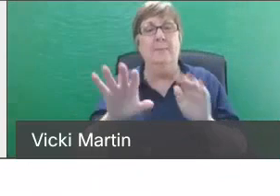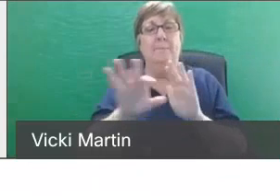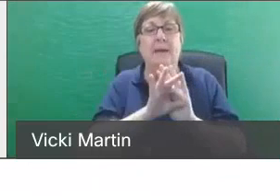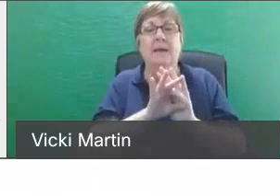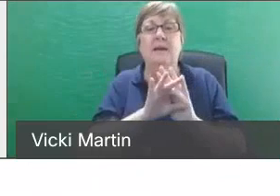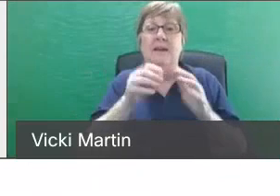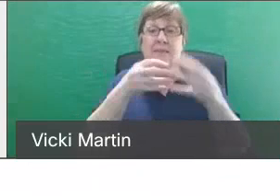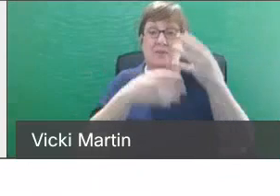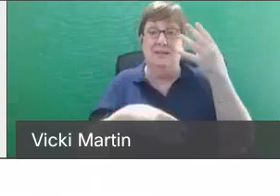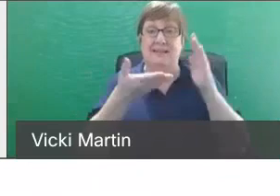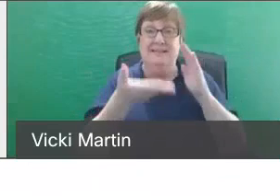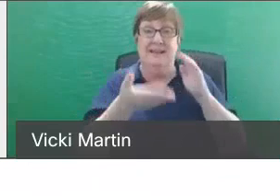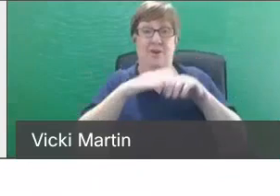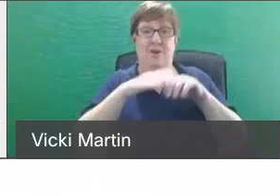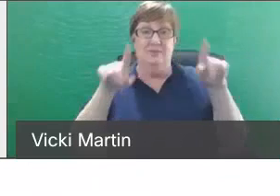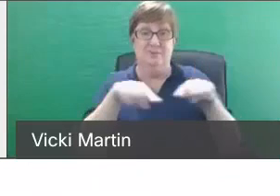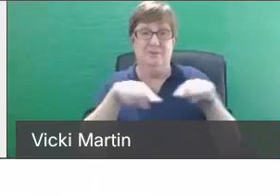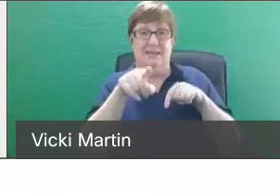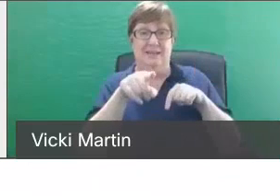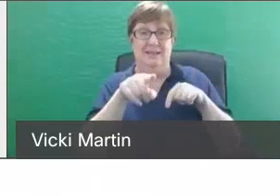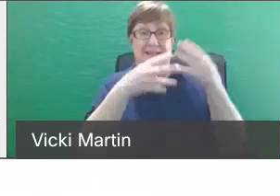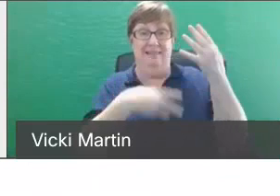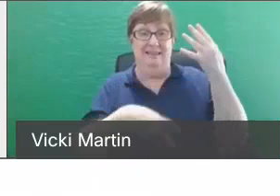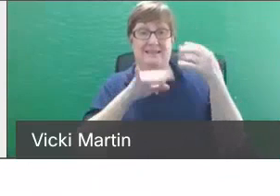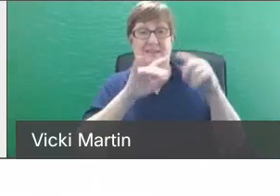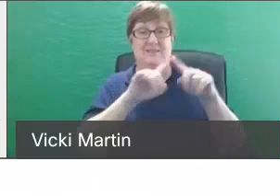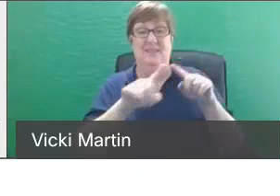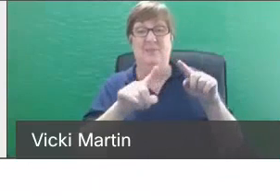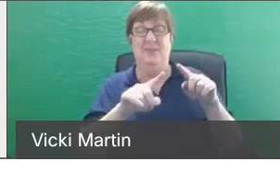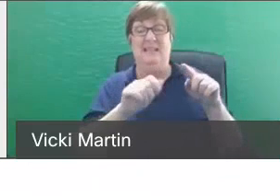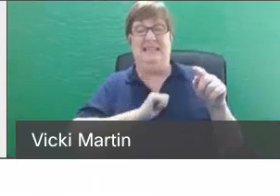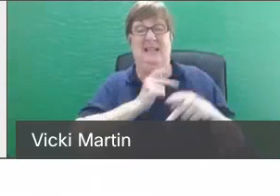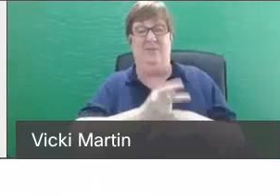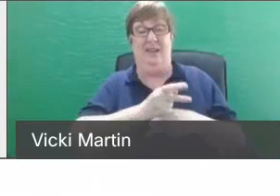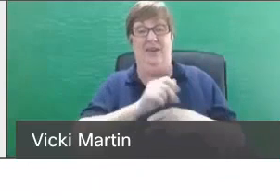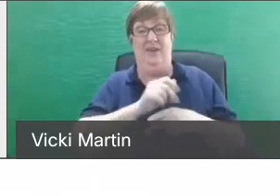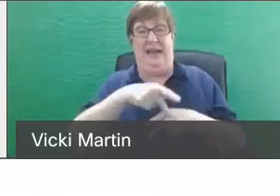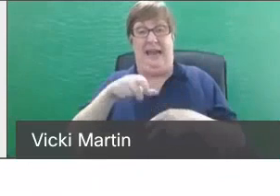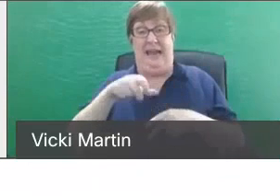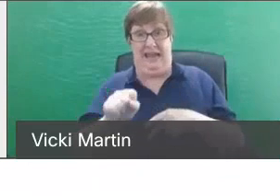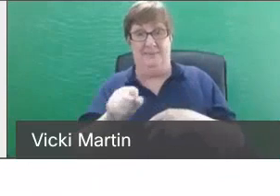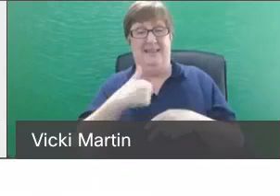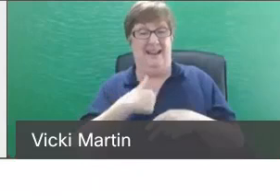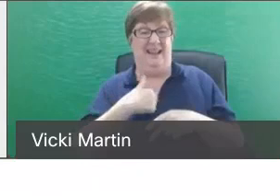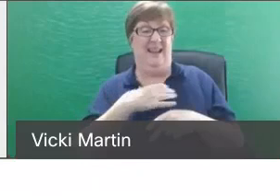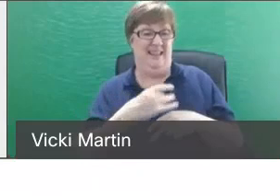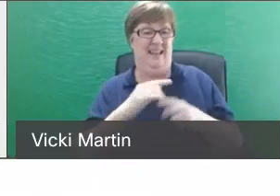you can keep that one. But this is just a list of the different self-care apps I like to share with my college